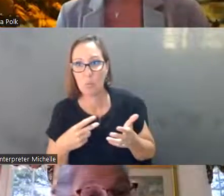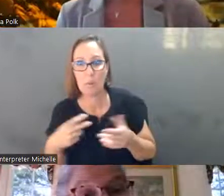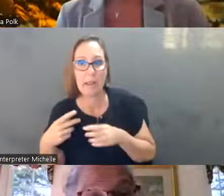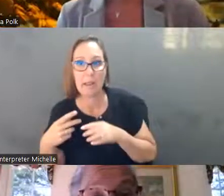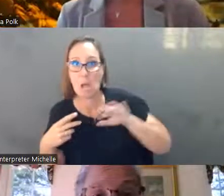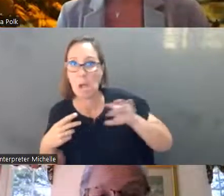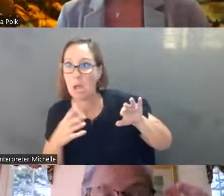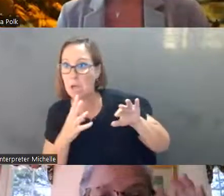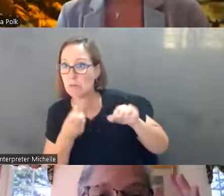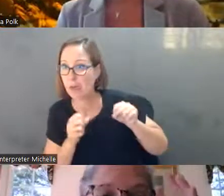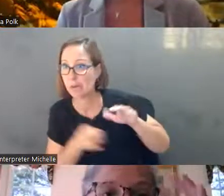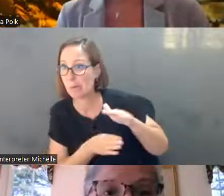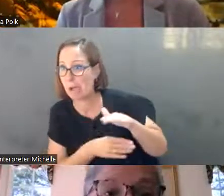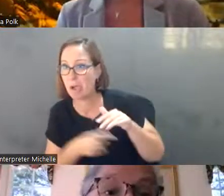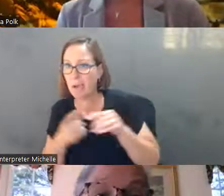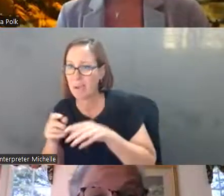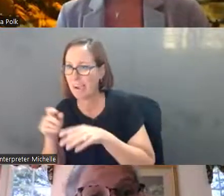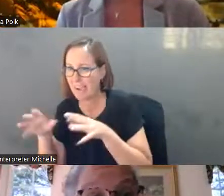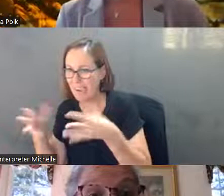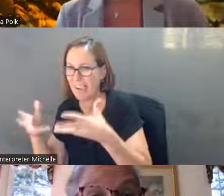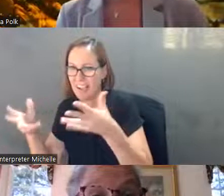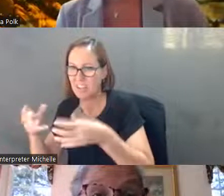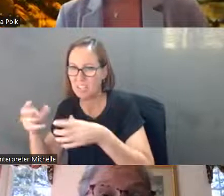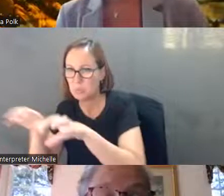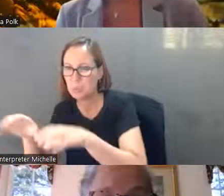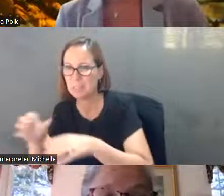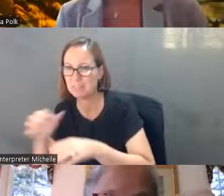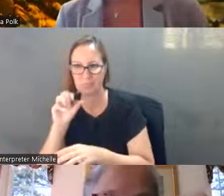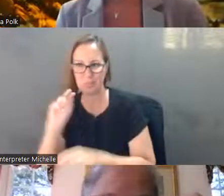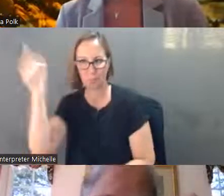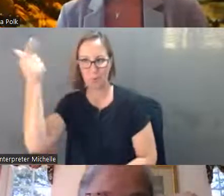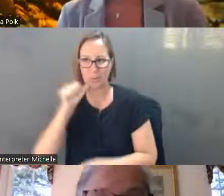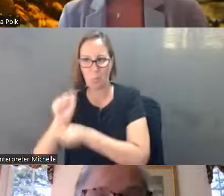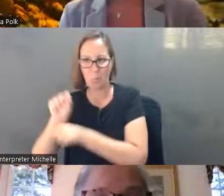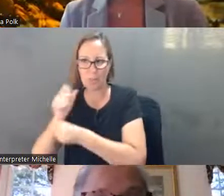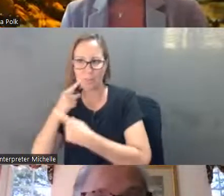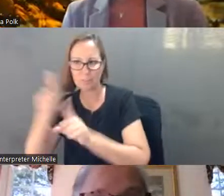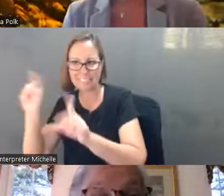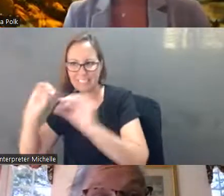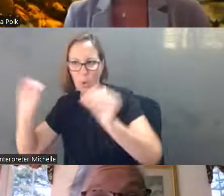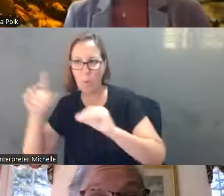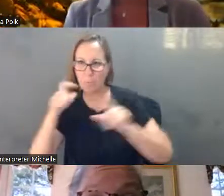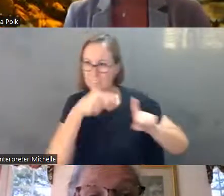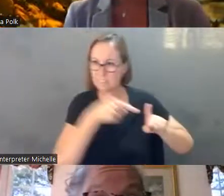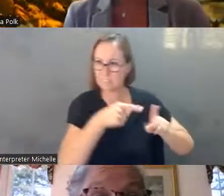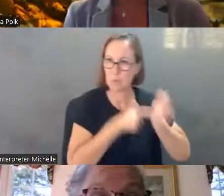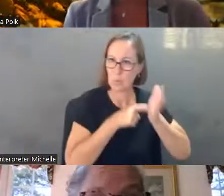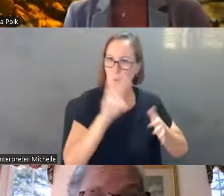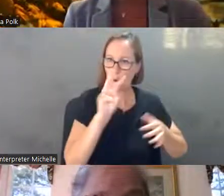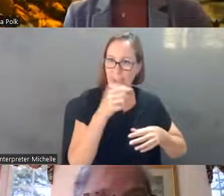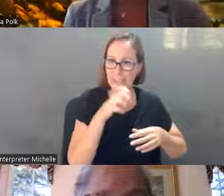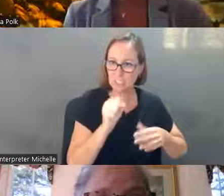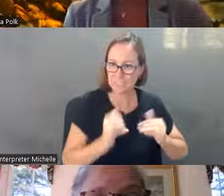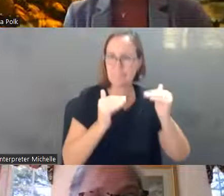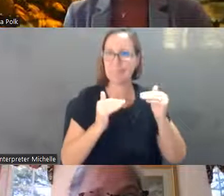of effort towards other aspects of the workforce to no avail because of the absence of a base wage salary for a lot of